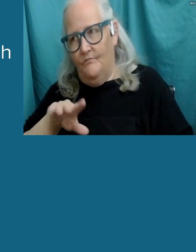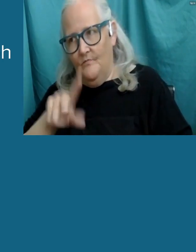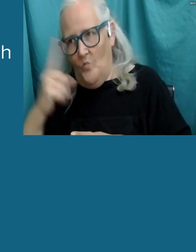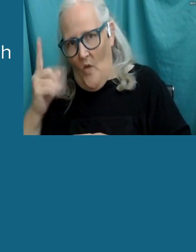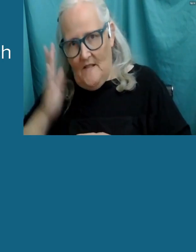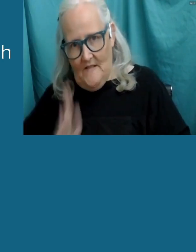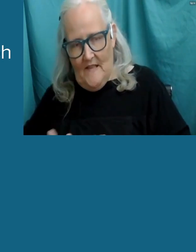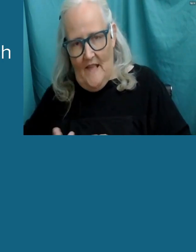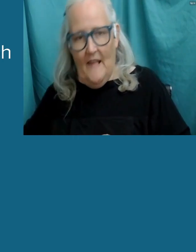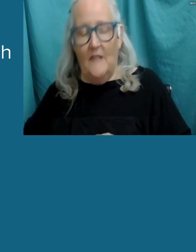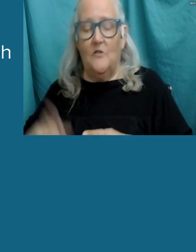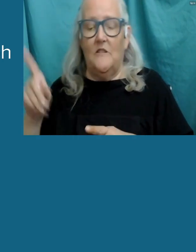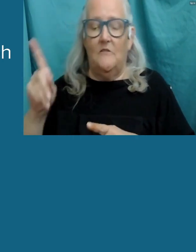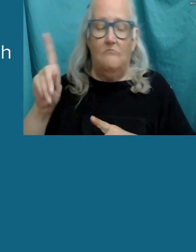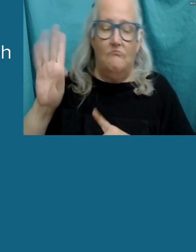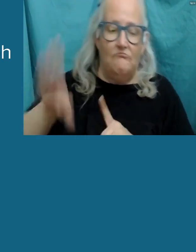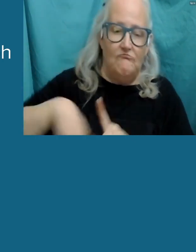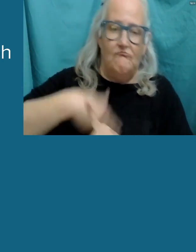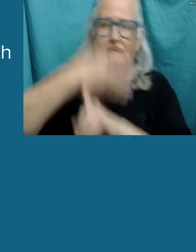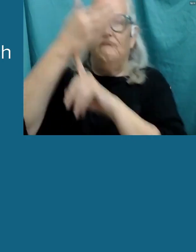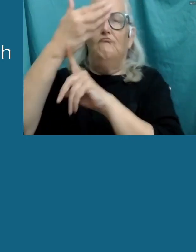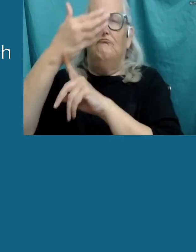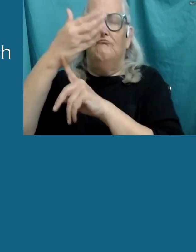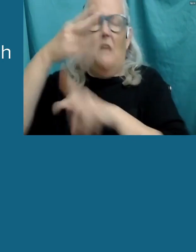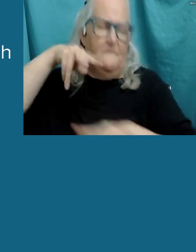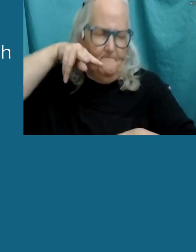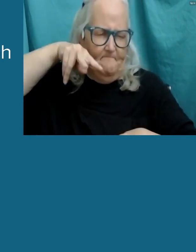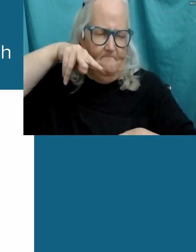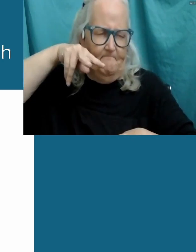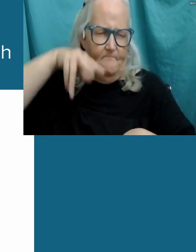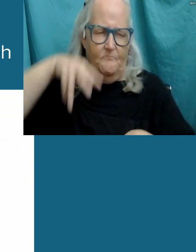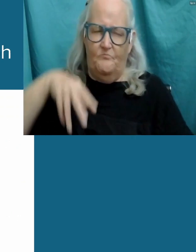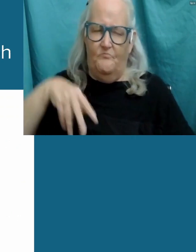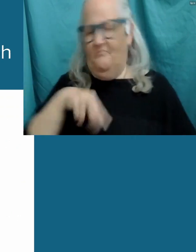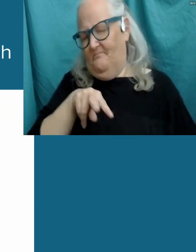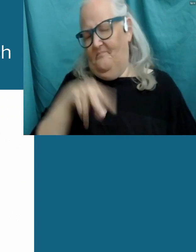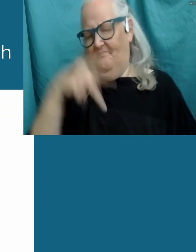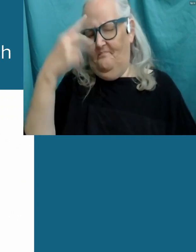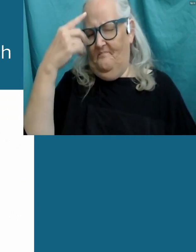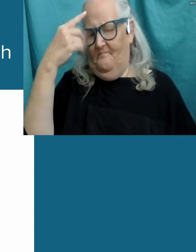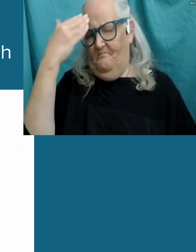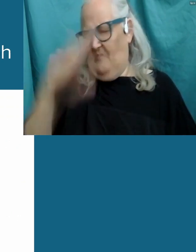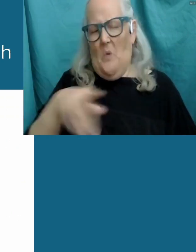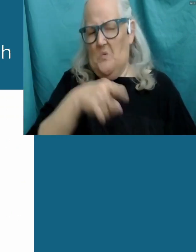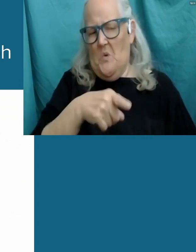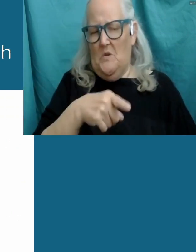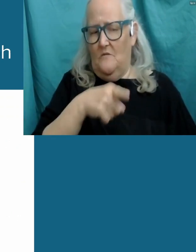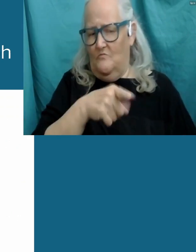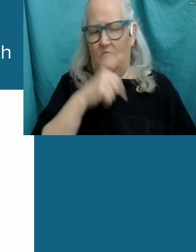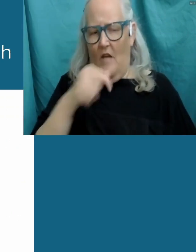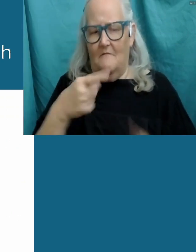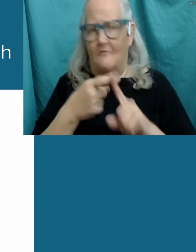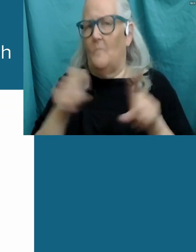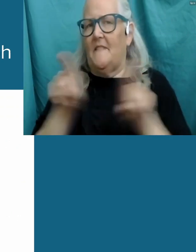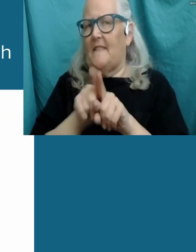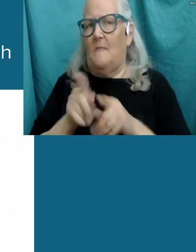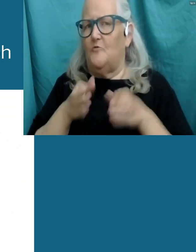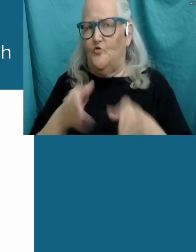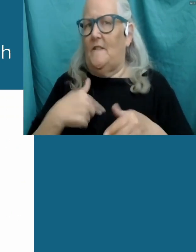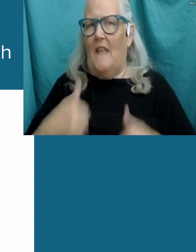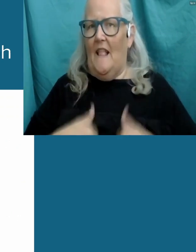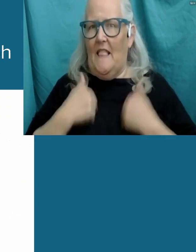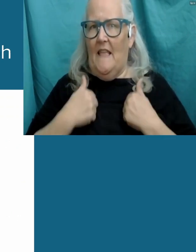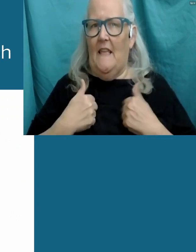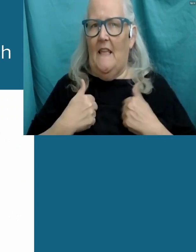and glares. "I don't know you. You're not from my street." Agu's face falls.